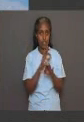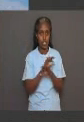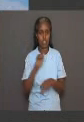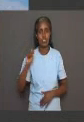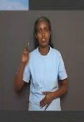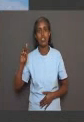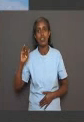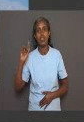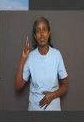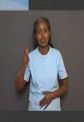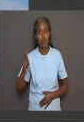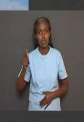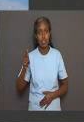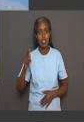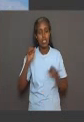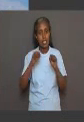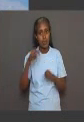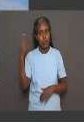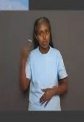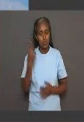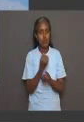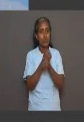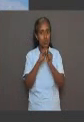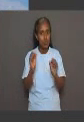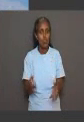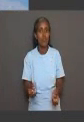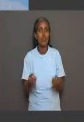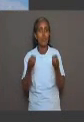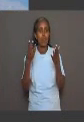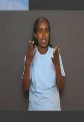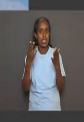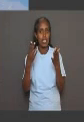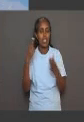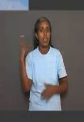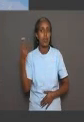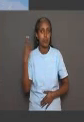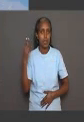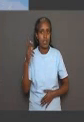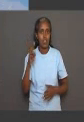Trigonometry can be used to solve many applied problems.